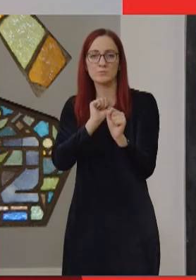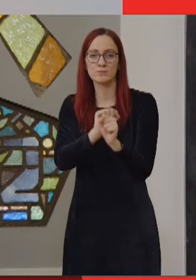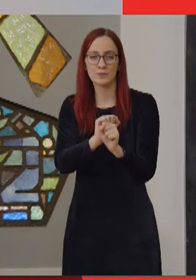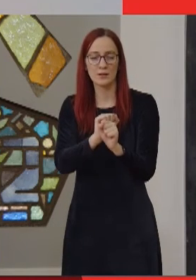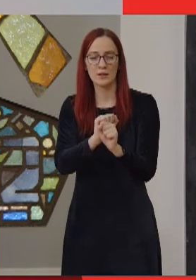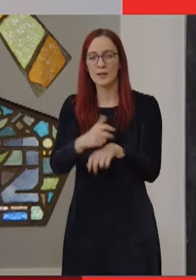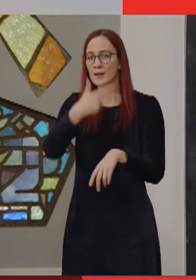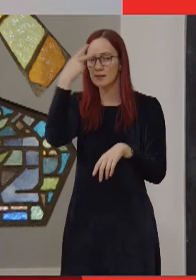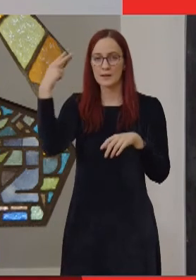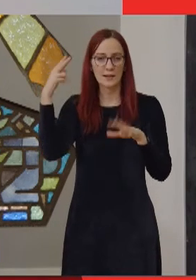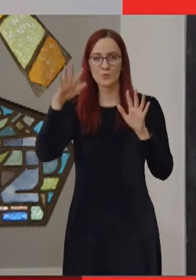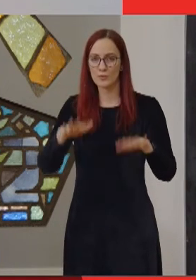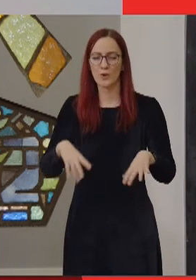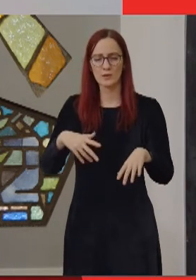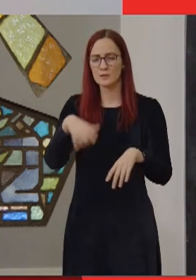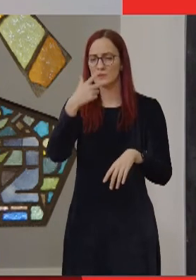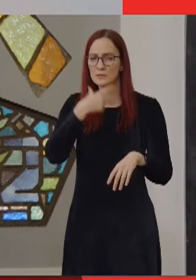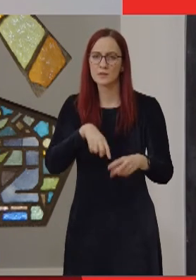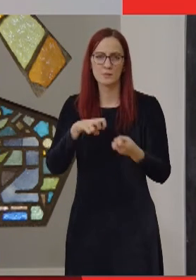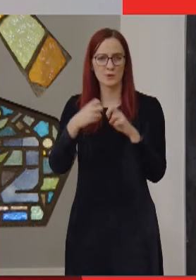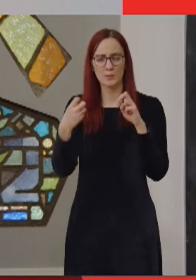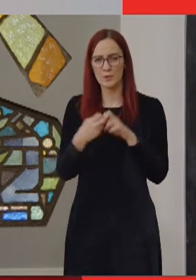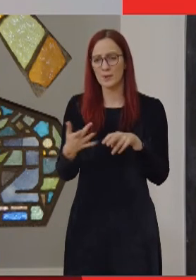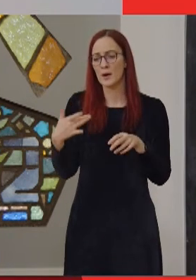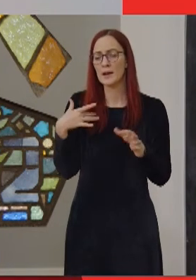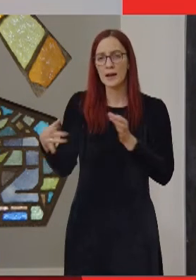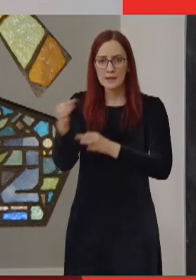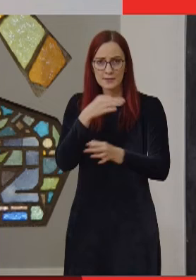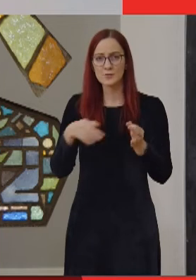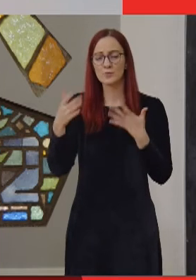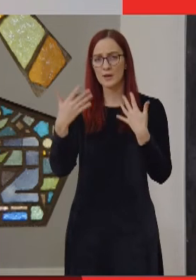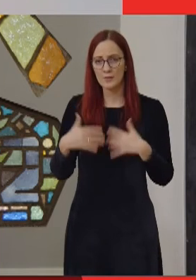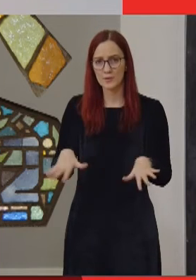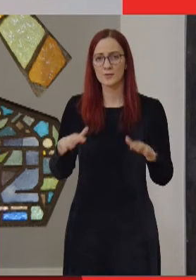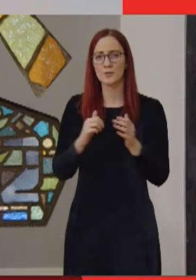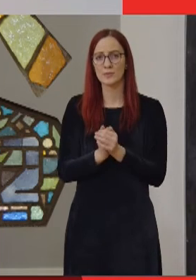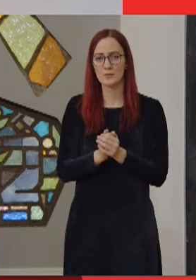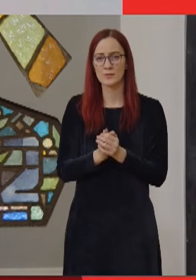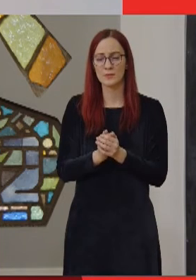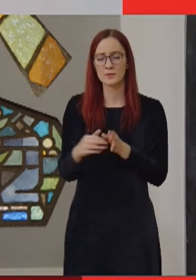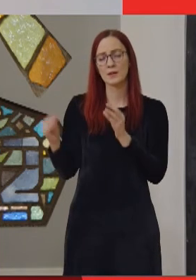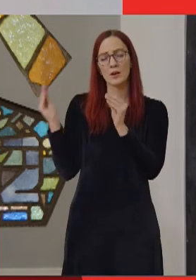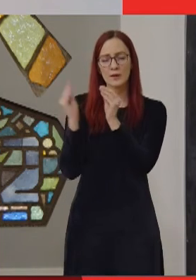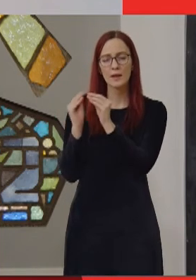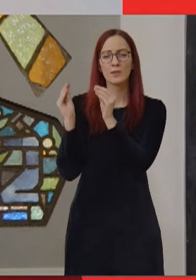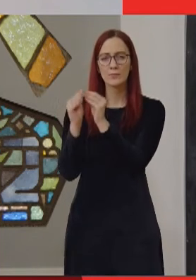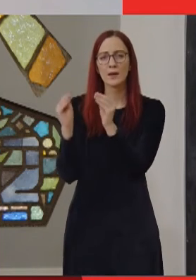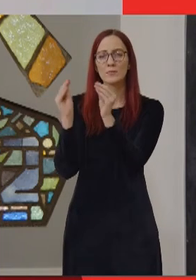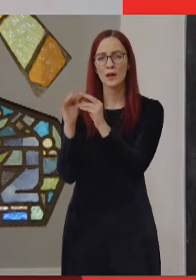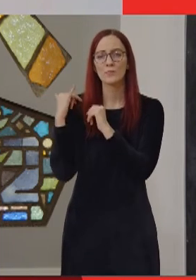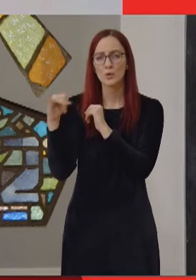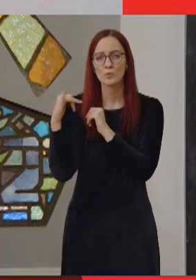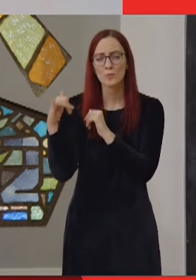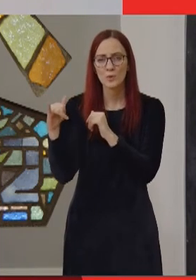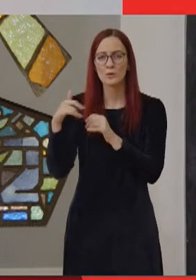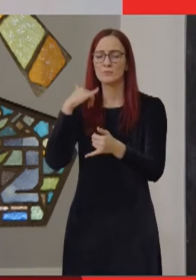violence, domestic violence. This is a serious problem in Lithuania because every